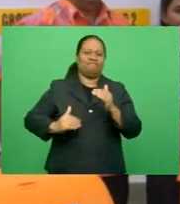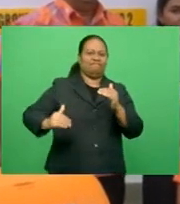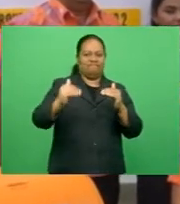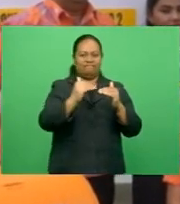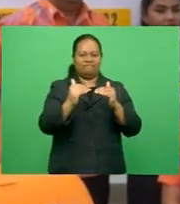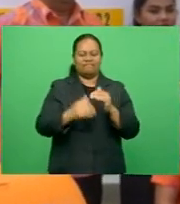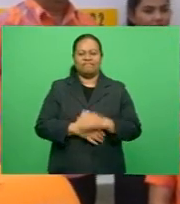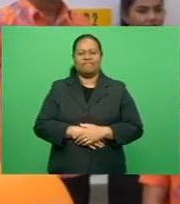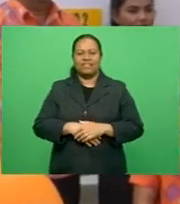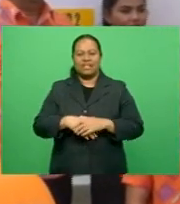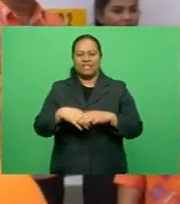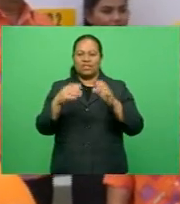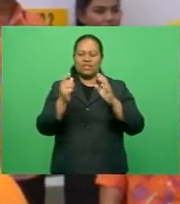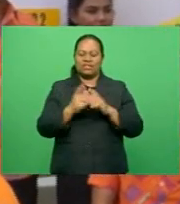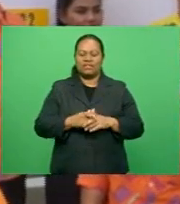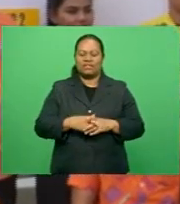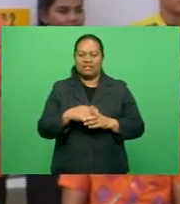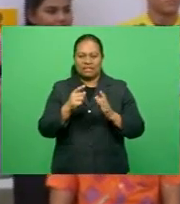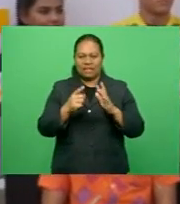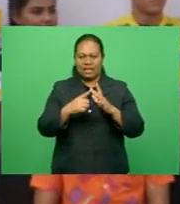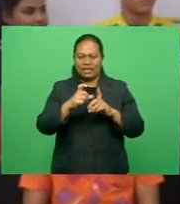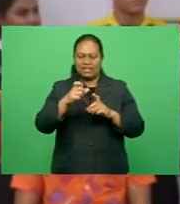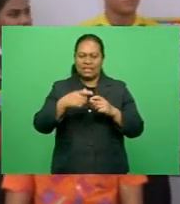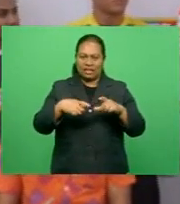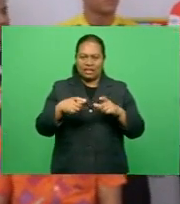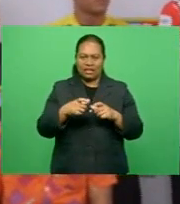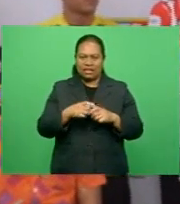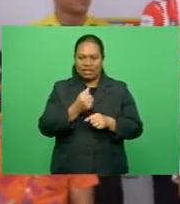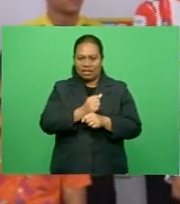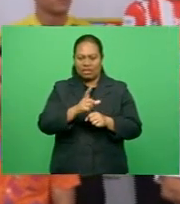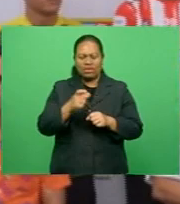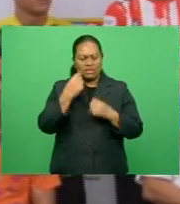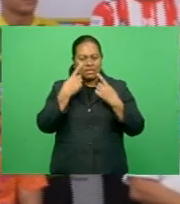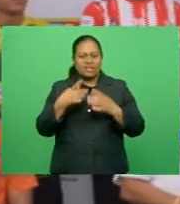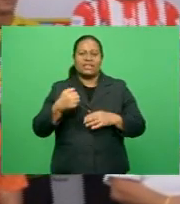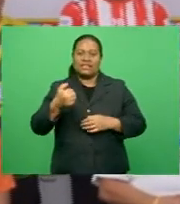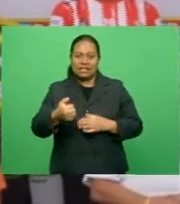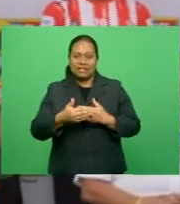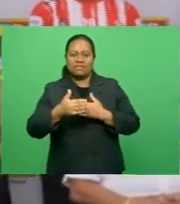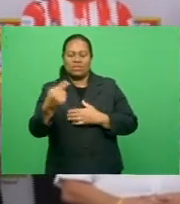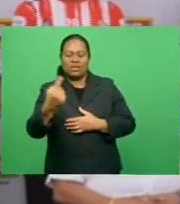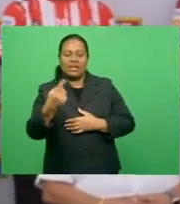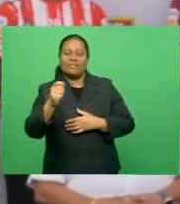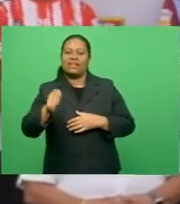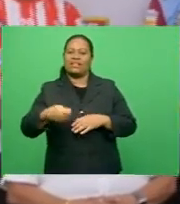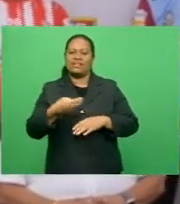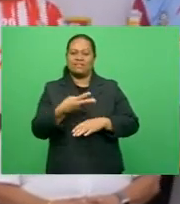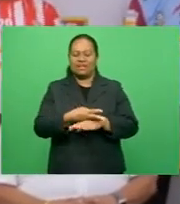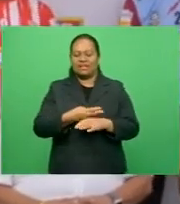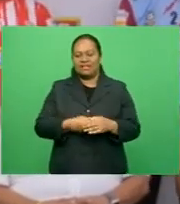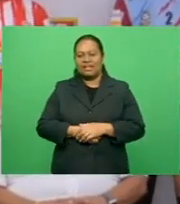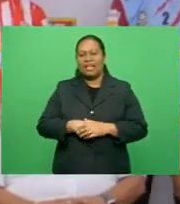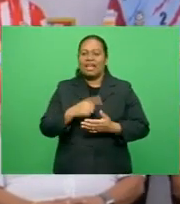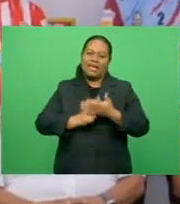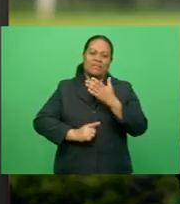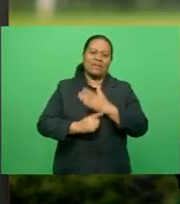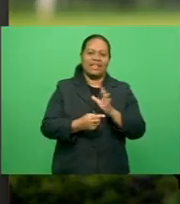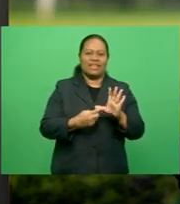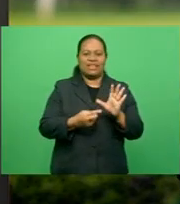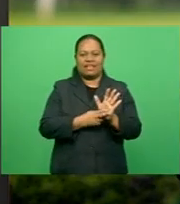IDC. The Courts Inter-District Championship will be held from the 6th to the 11th of next month at the ANZ Stadium in